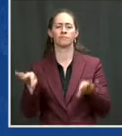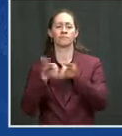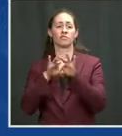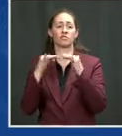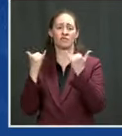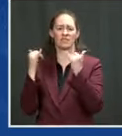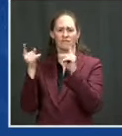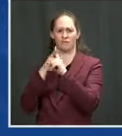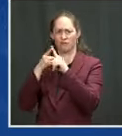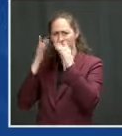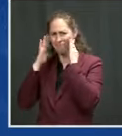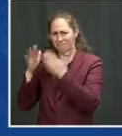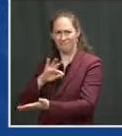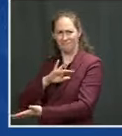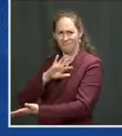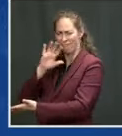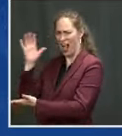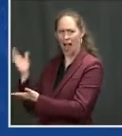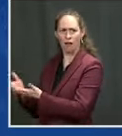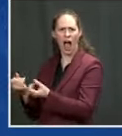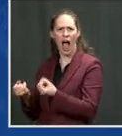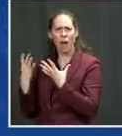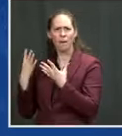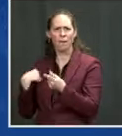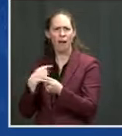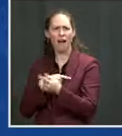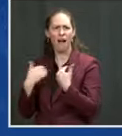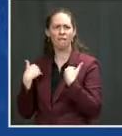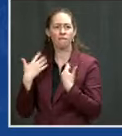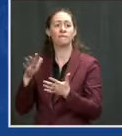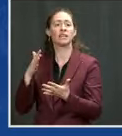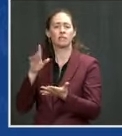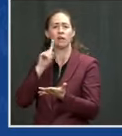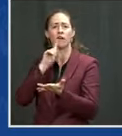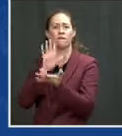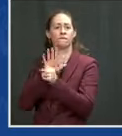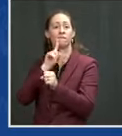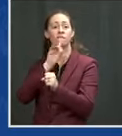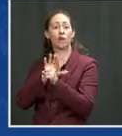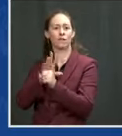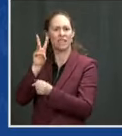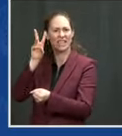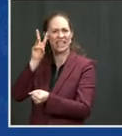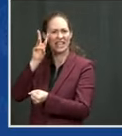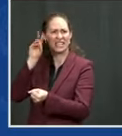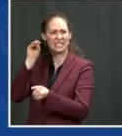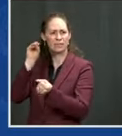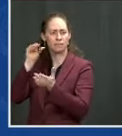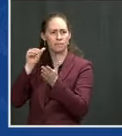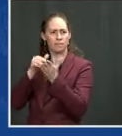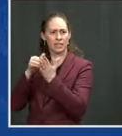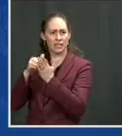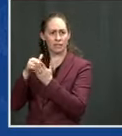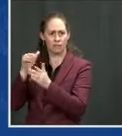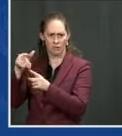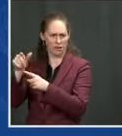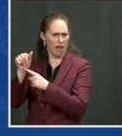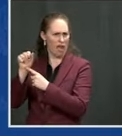How many we got out? We've committed to 60 million doses. Well, we're not using the AstraZeneca vaccine and I've committed